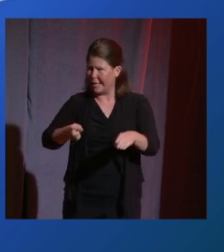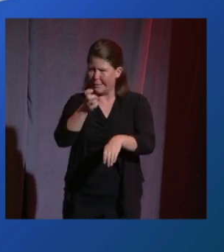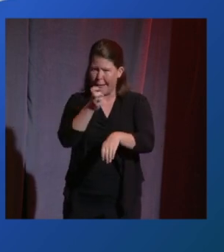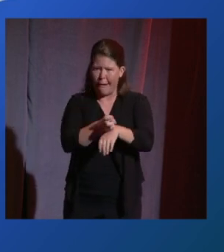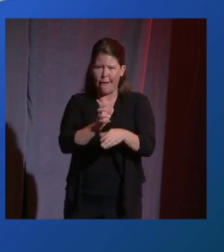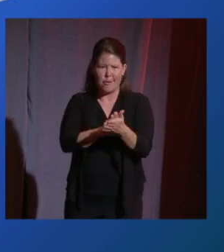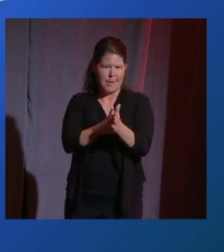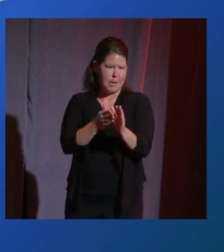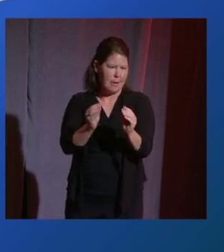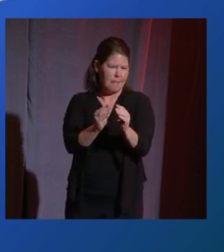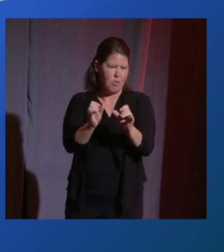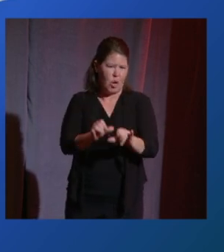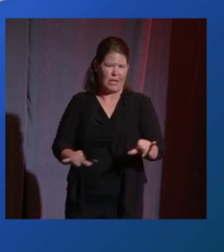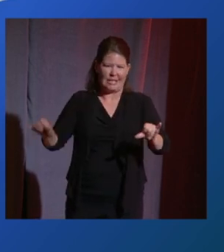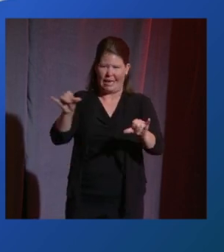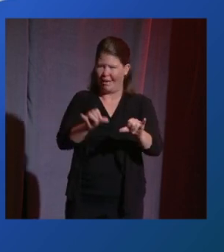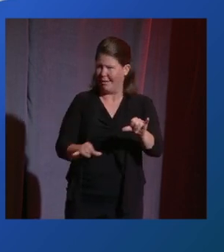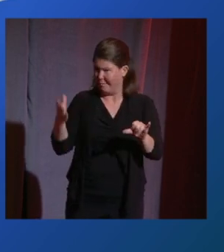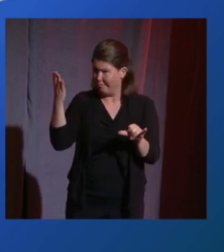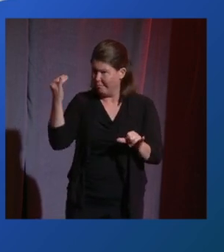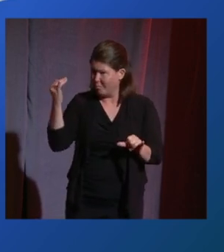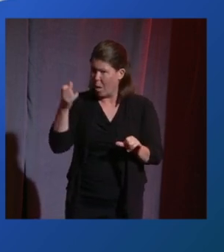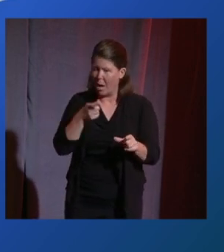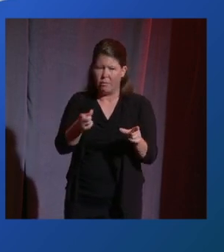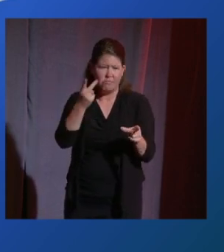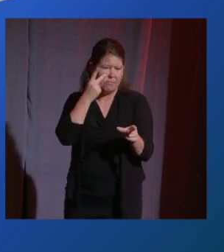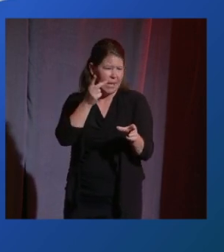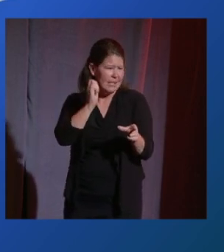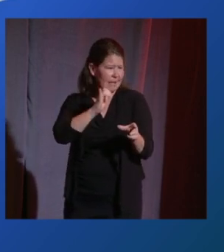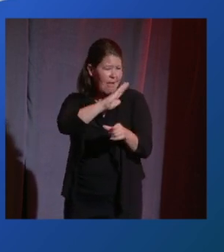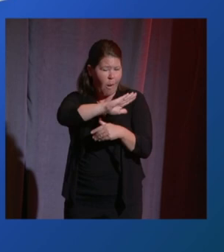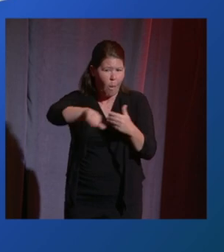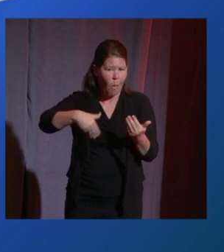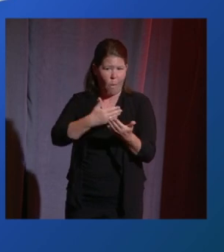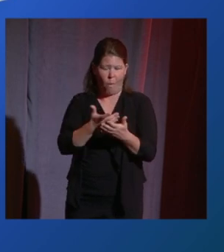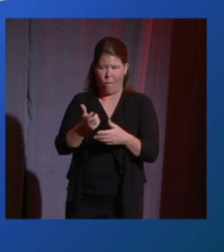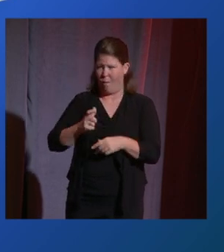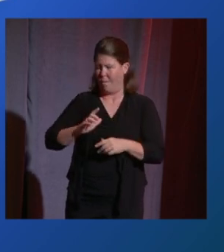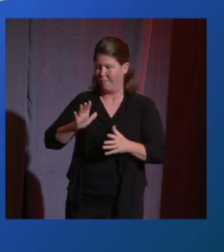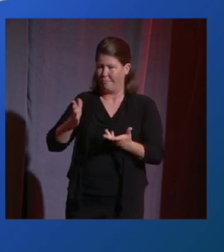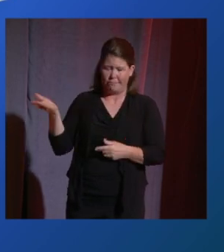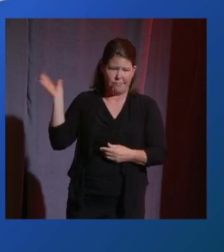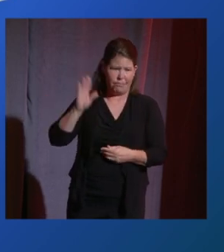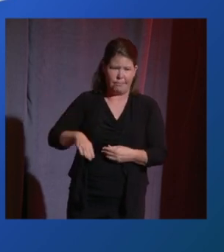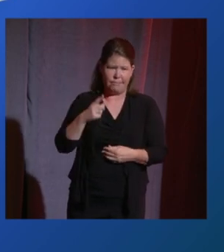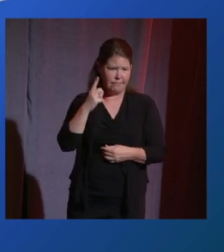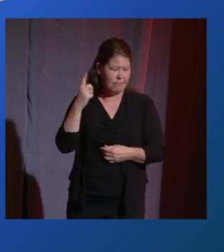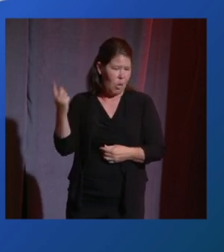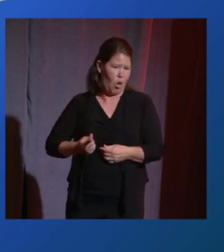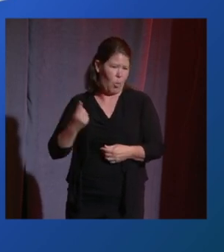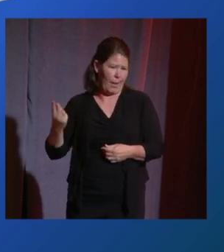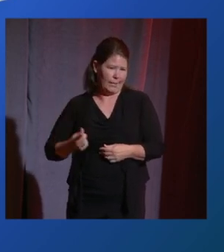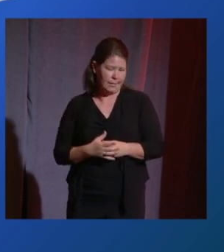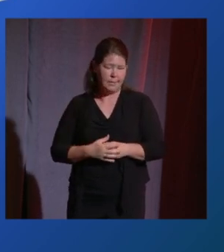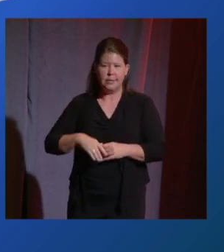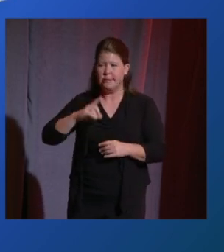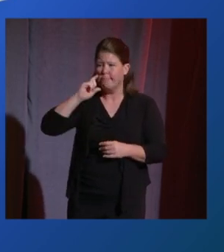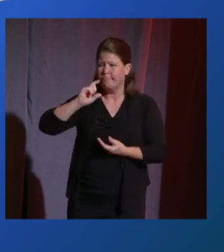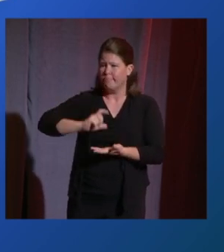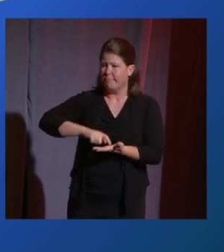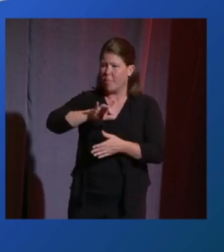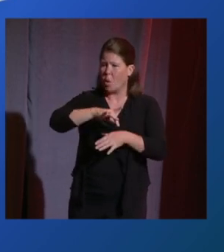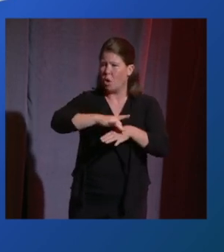the time I seen it on these screens and I noticed geospatial can entail artificial